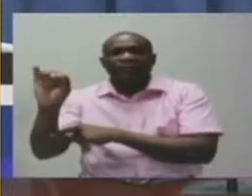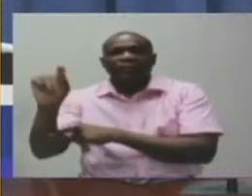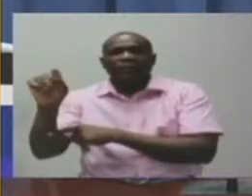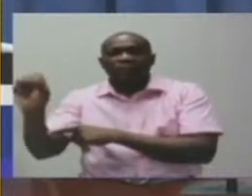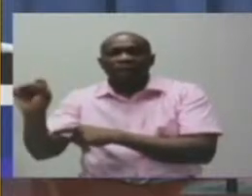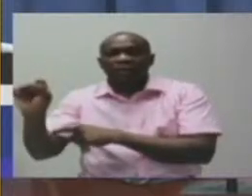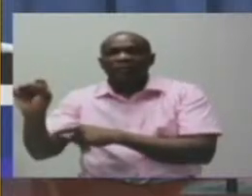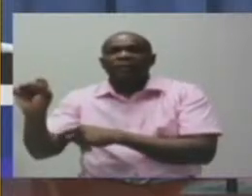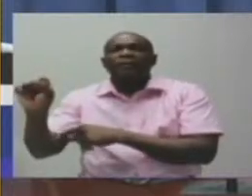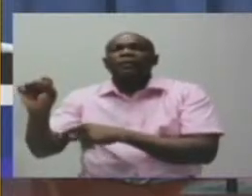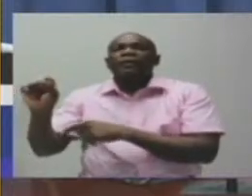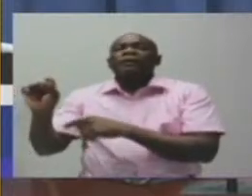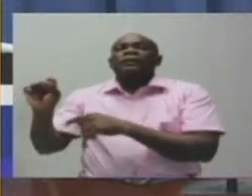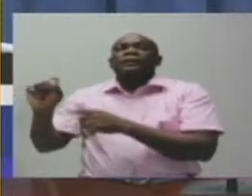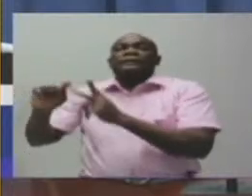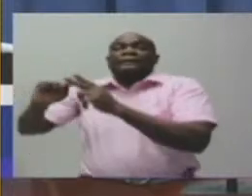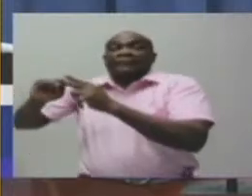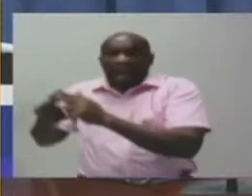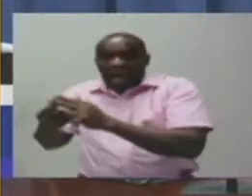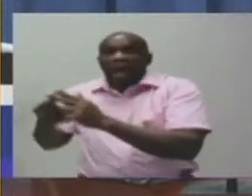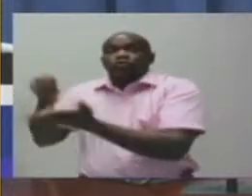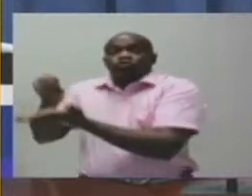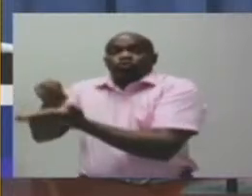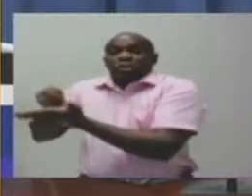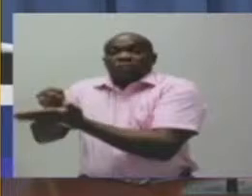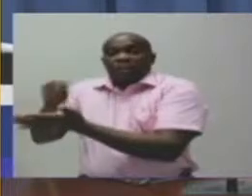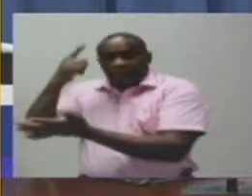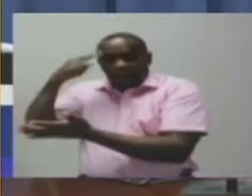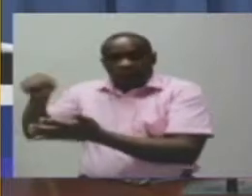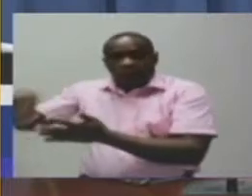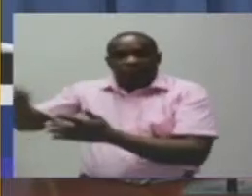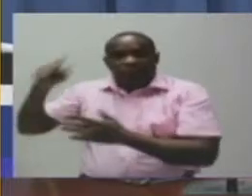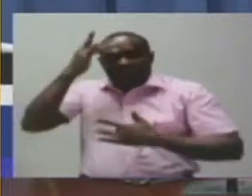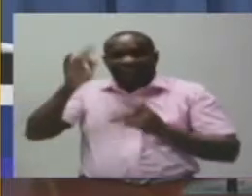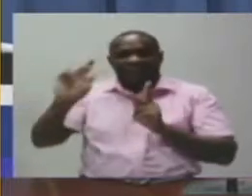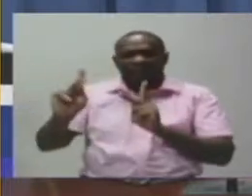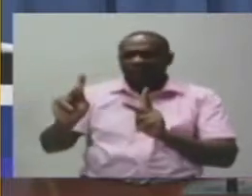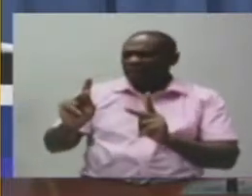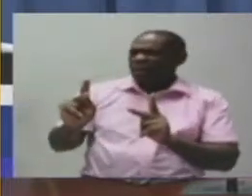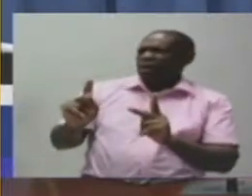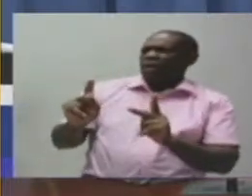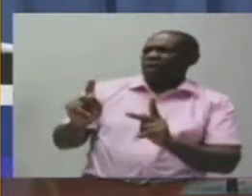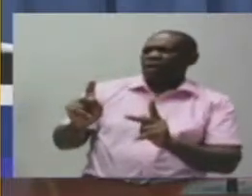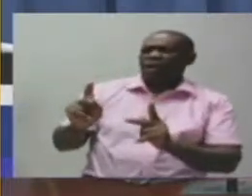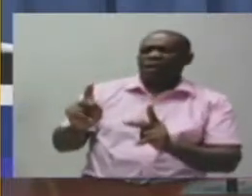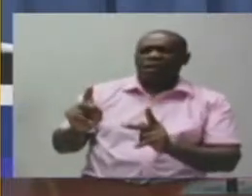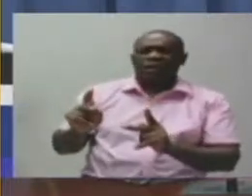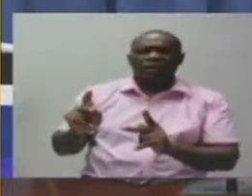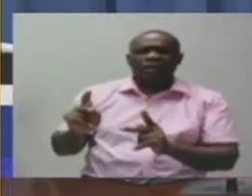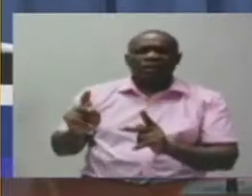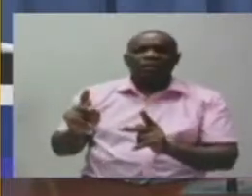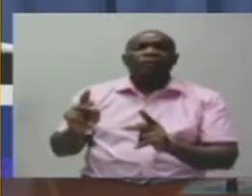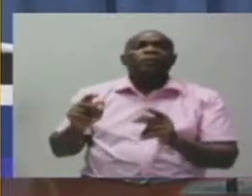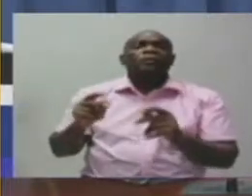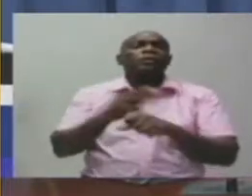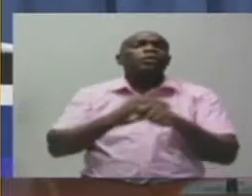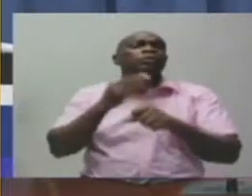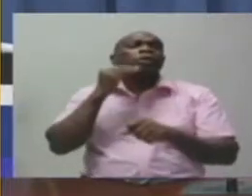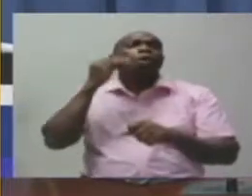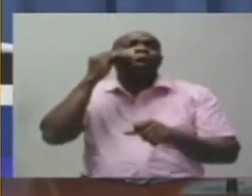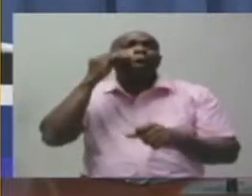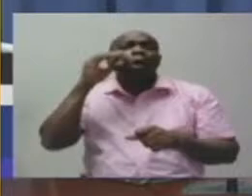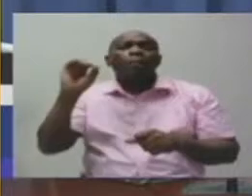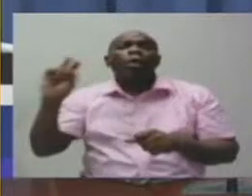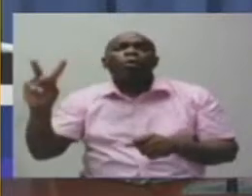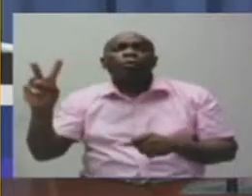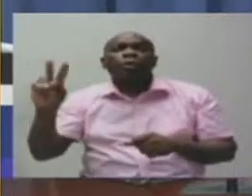ivermectin, together with alternative medicine, together with home oxygen. And what they reported